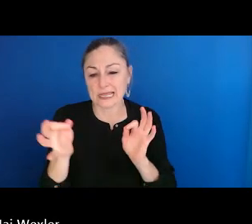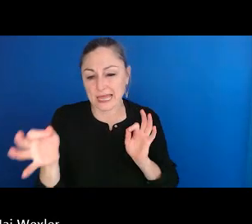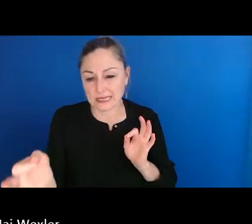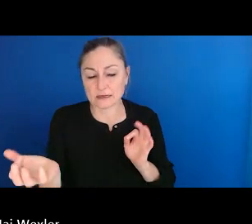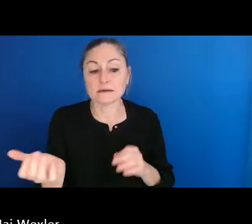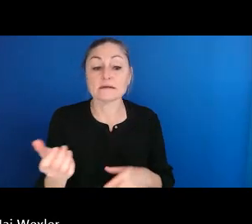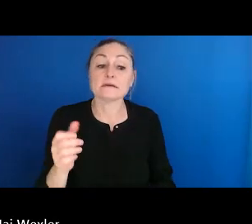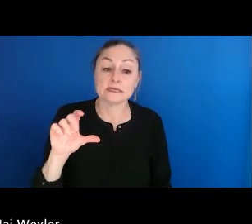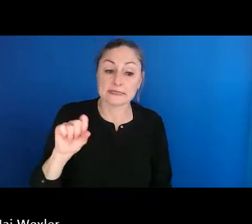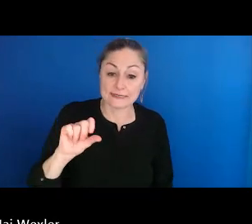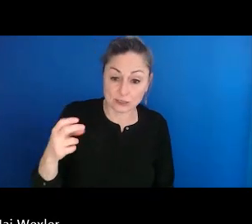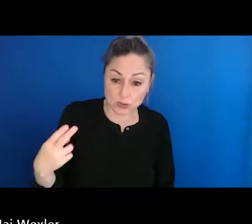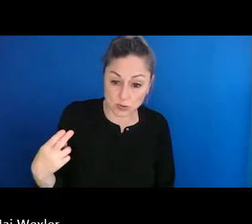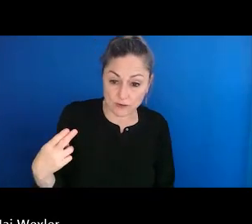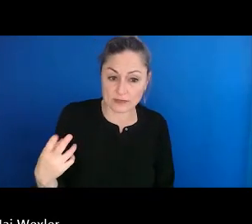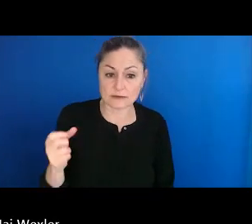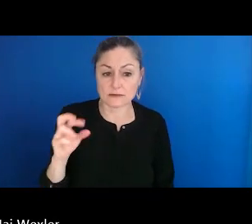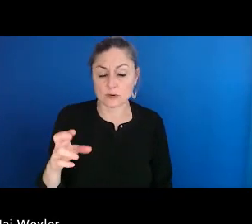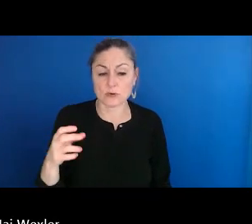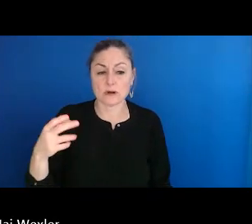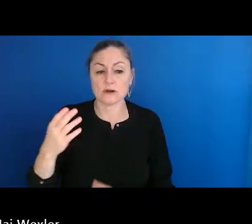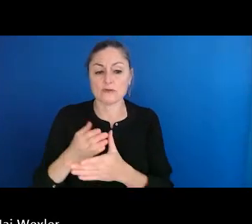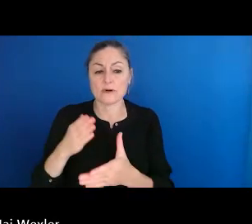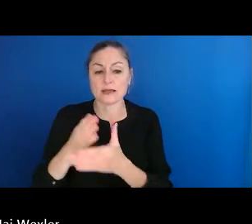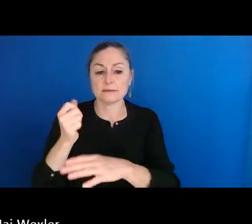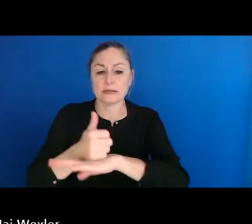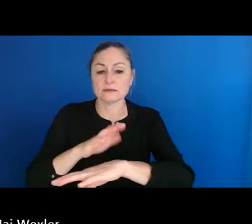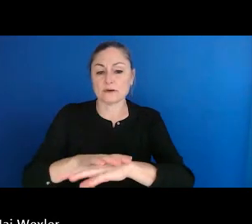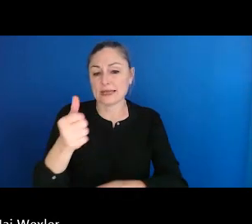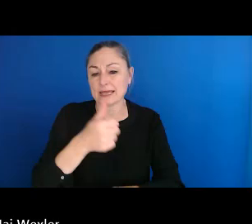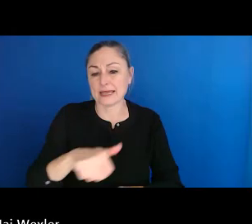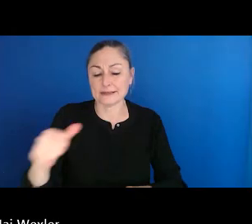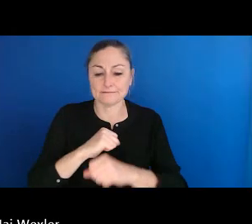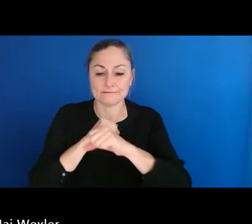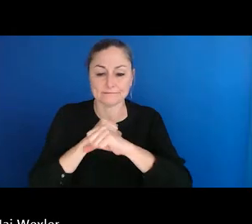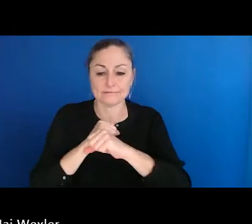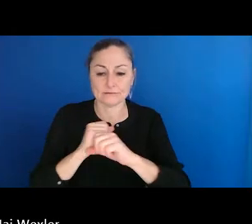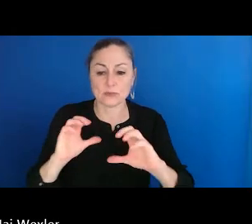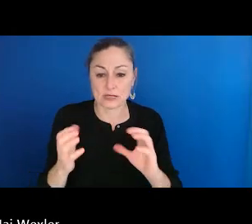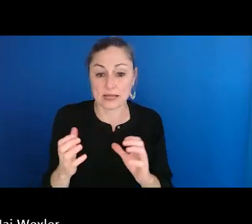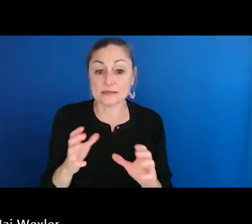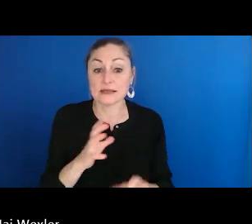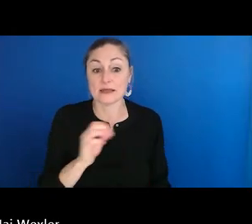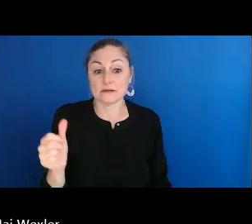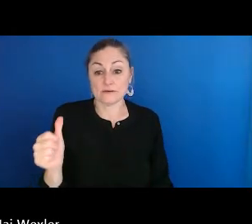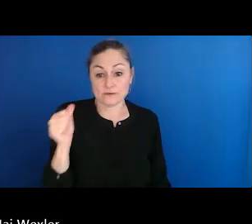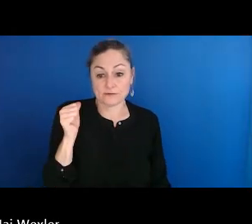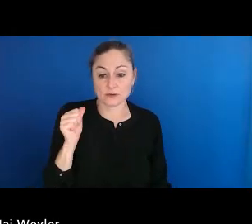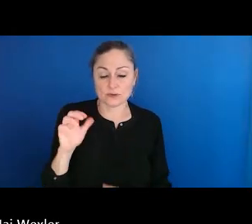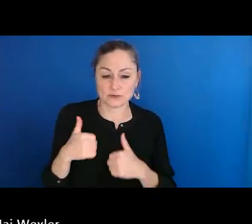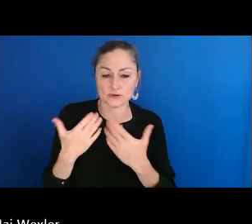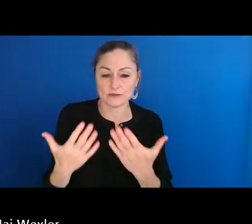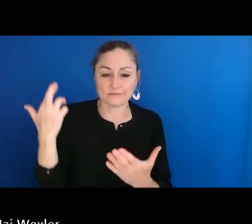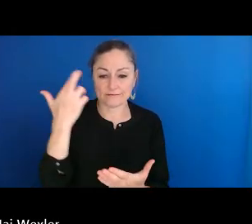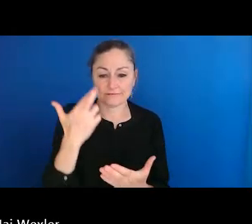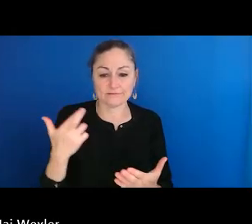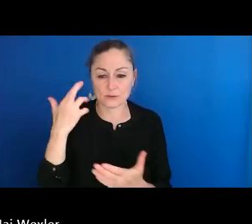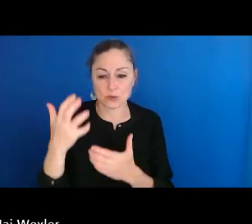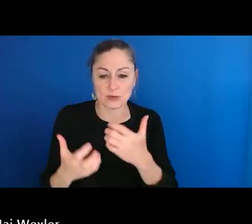sexual harassment or harassment based on any protected class, as well as refusal to provide reasonable accommodations